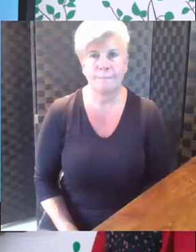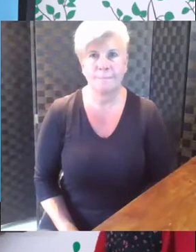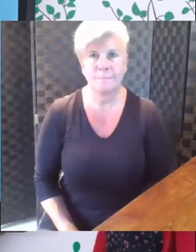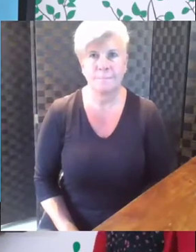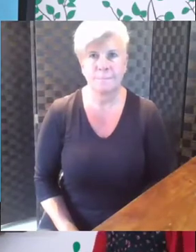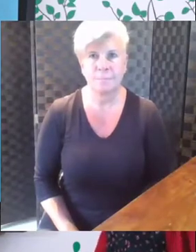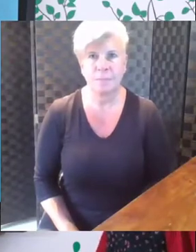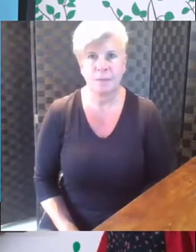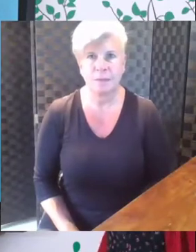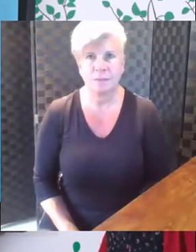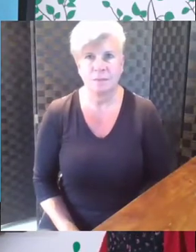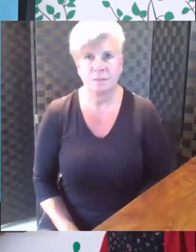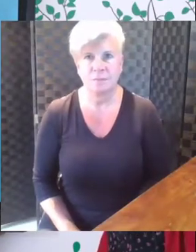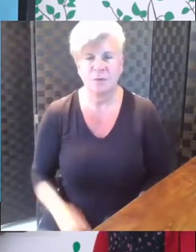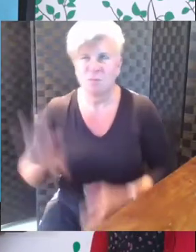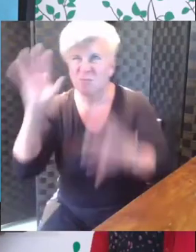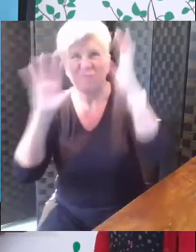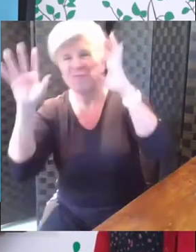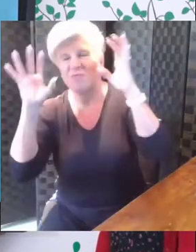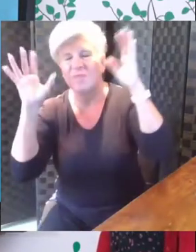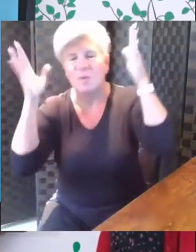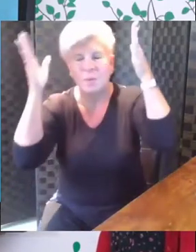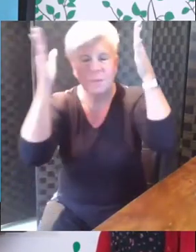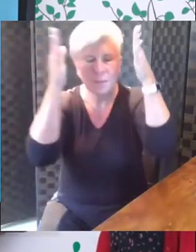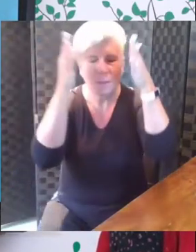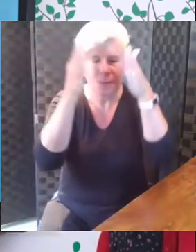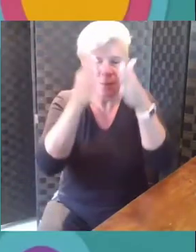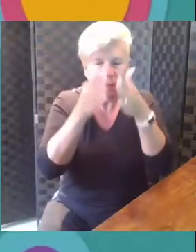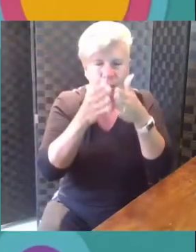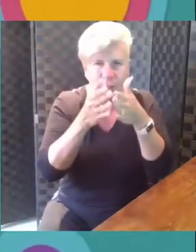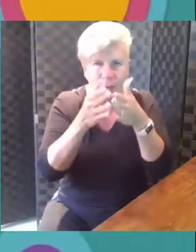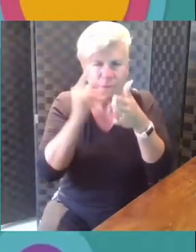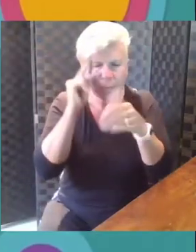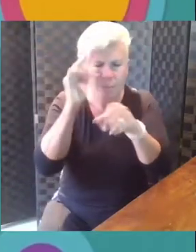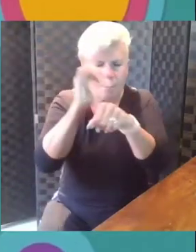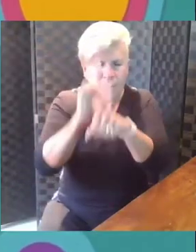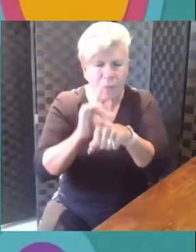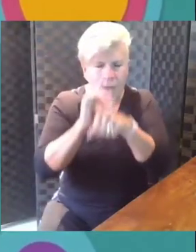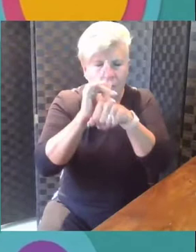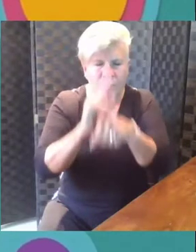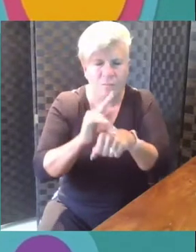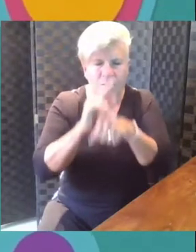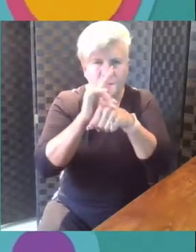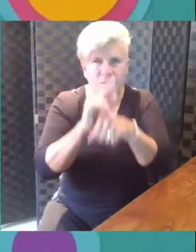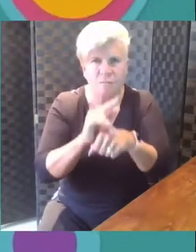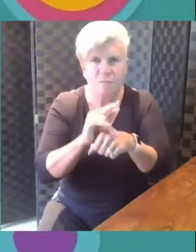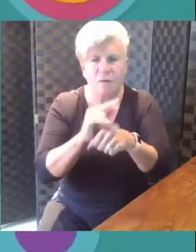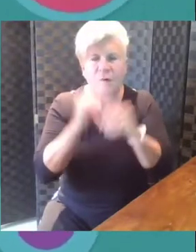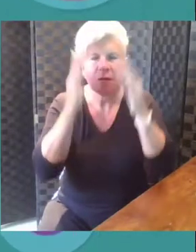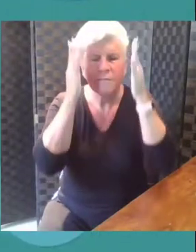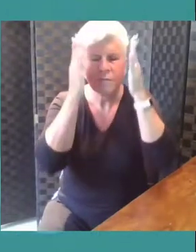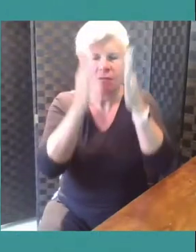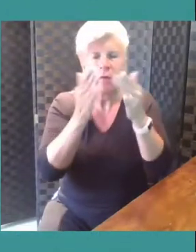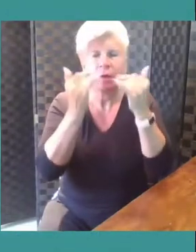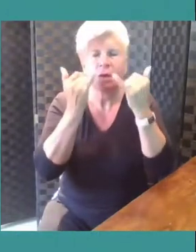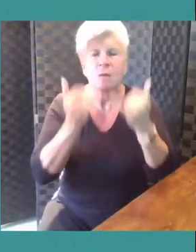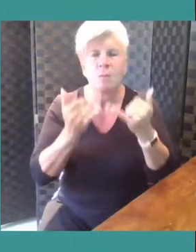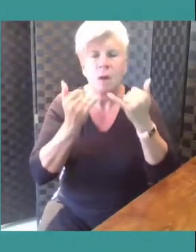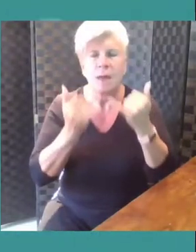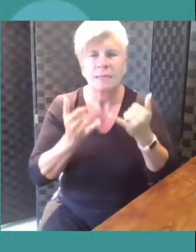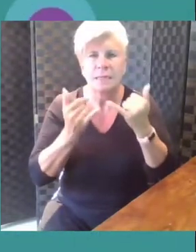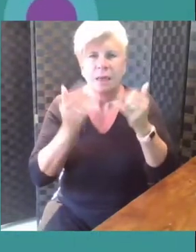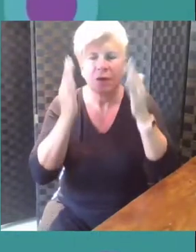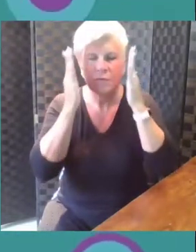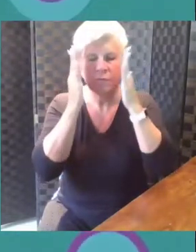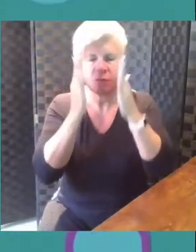From mindless to mindful. To be mindful is to let your attention rest on this moment, on just right